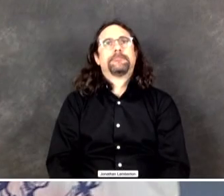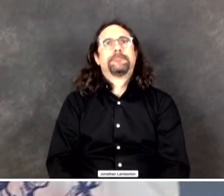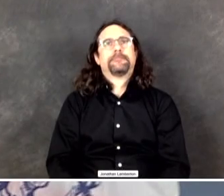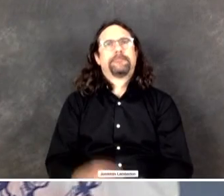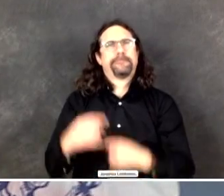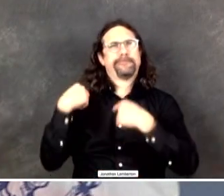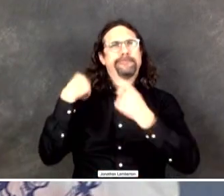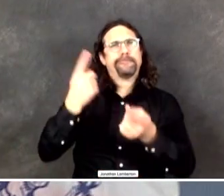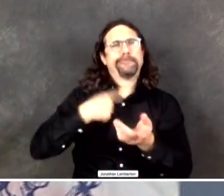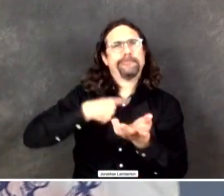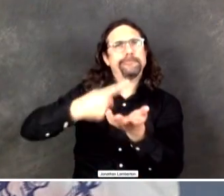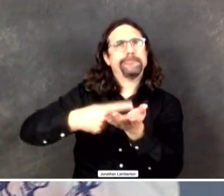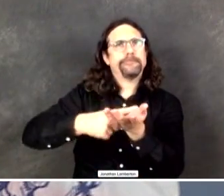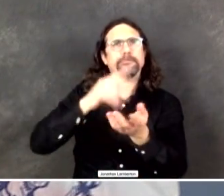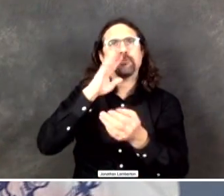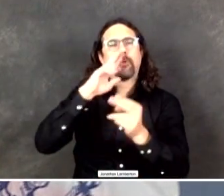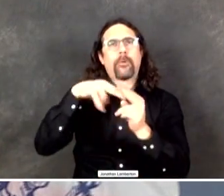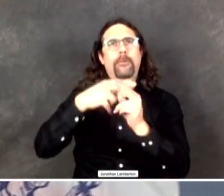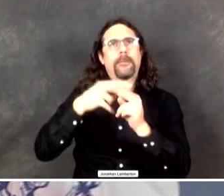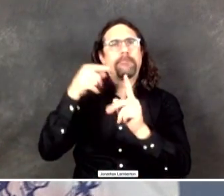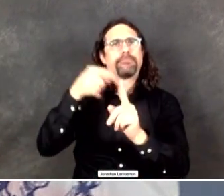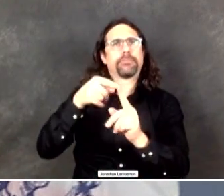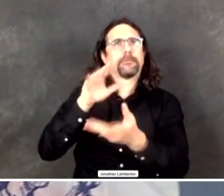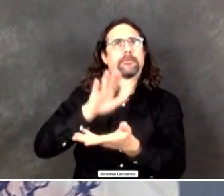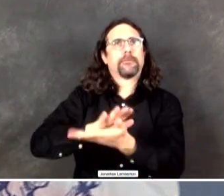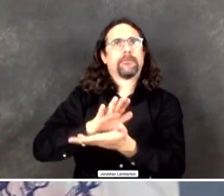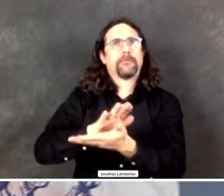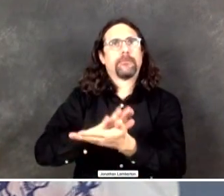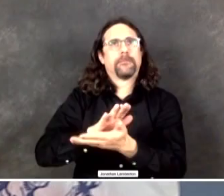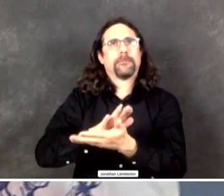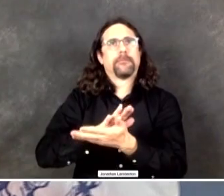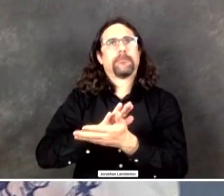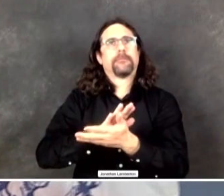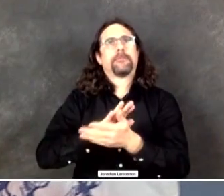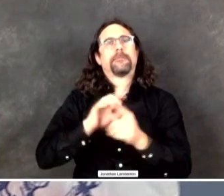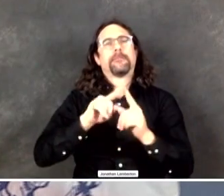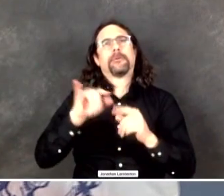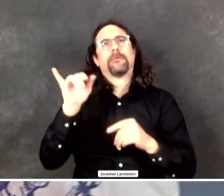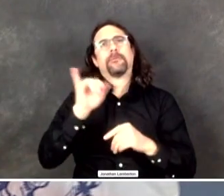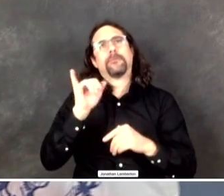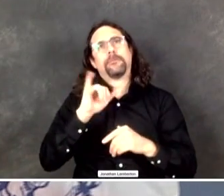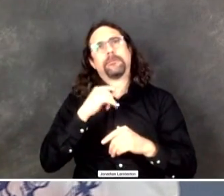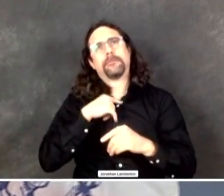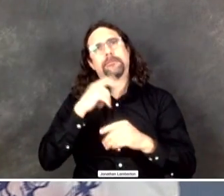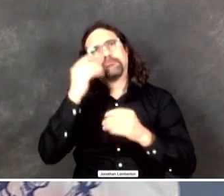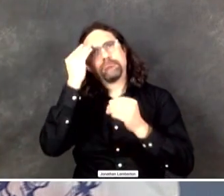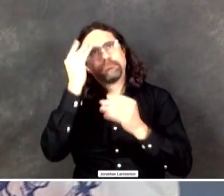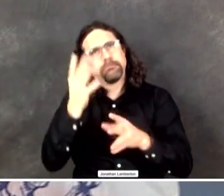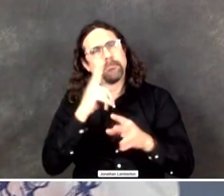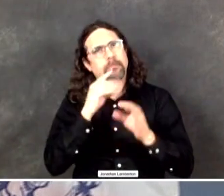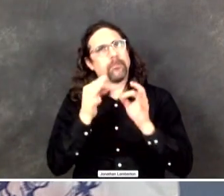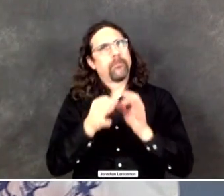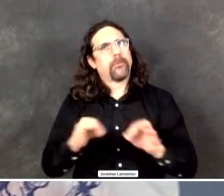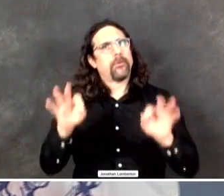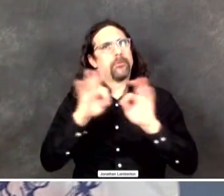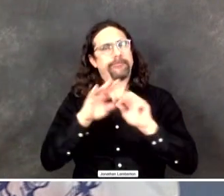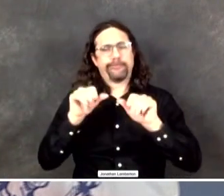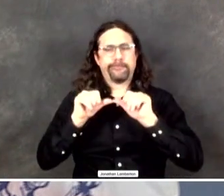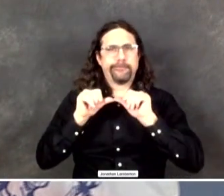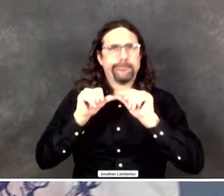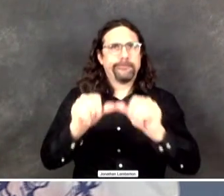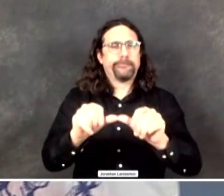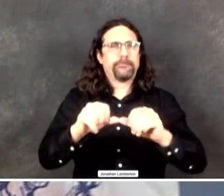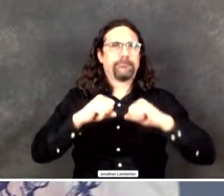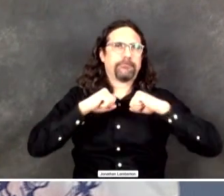do everything to address this crisis, is with some of our most vulnerable New Yorkers who are